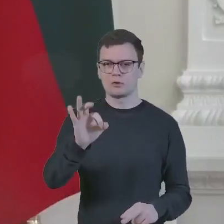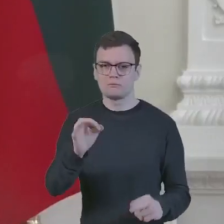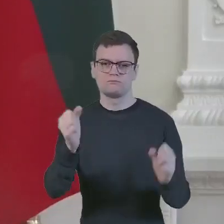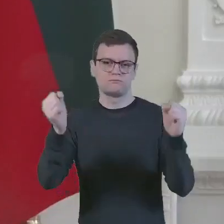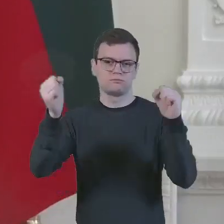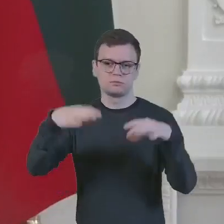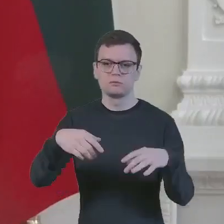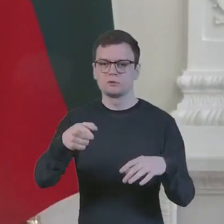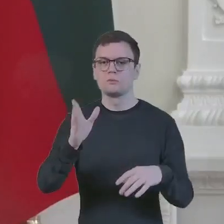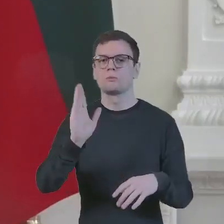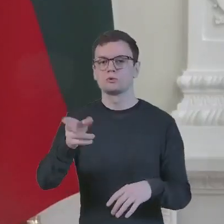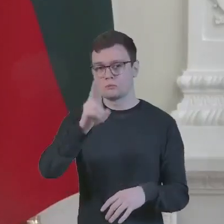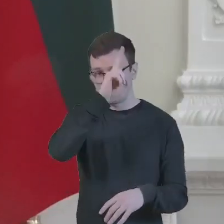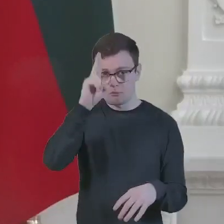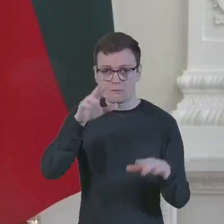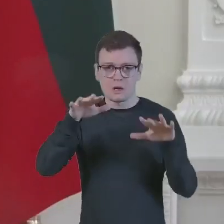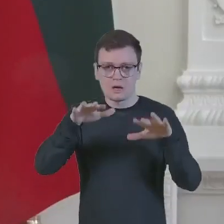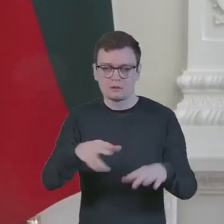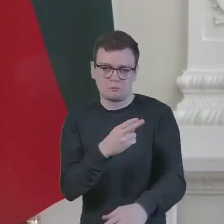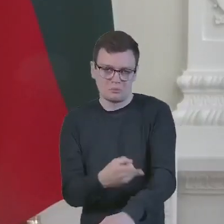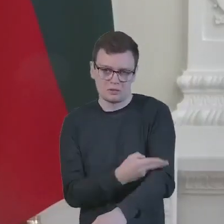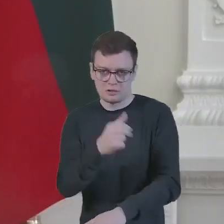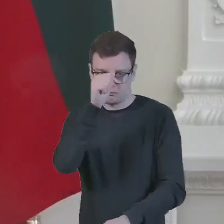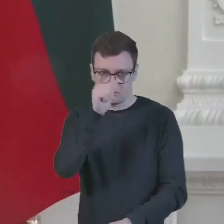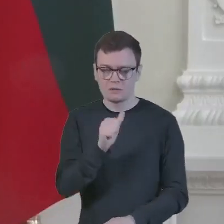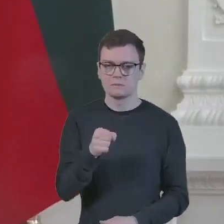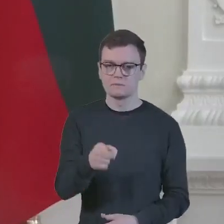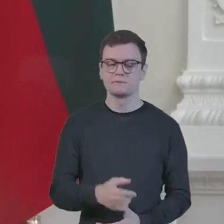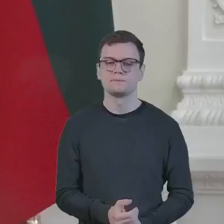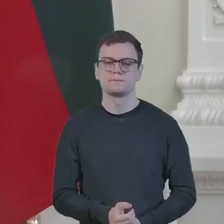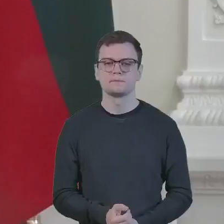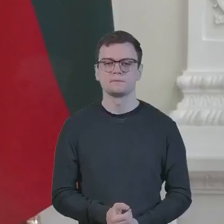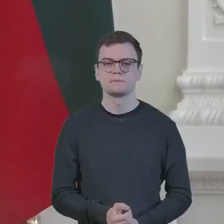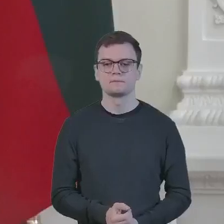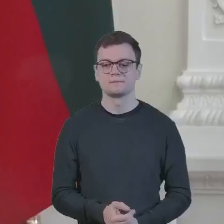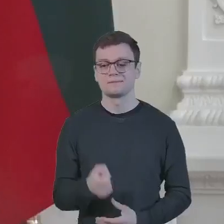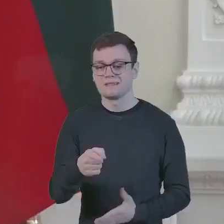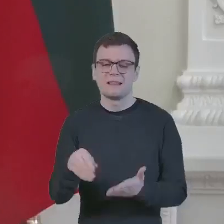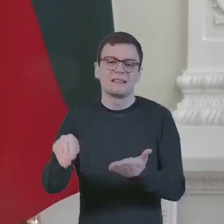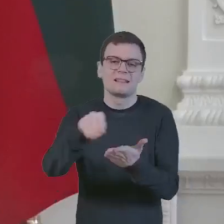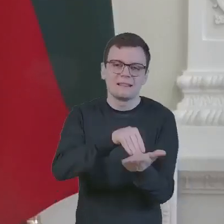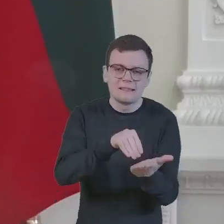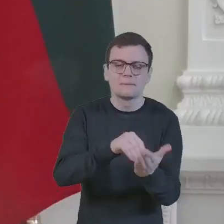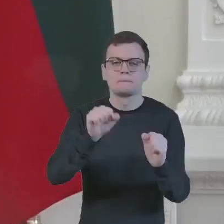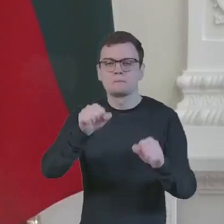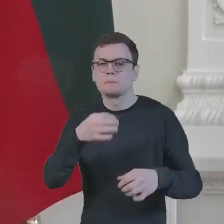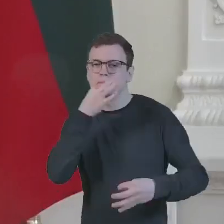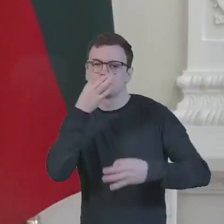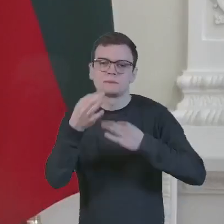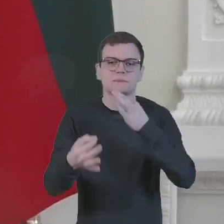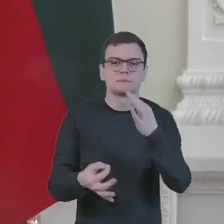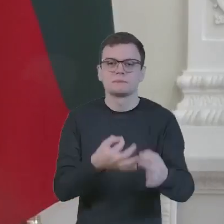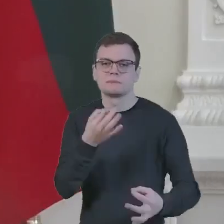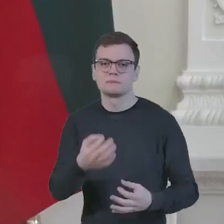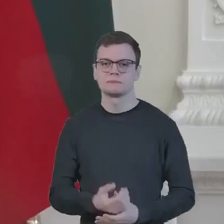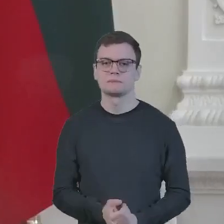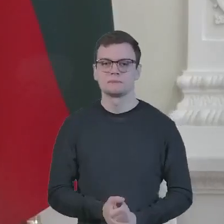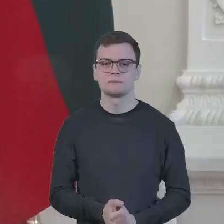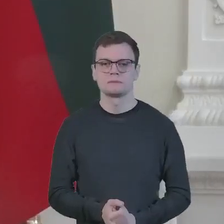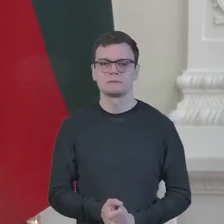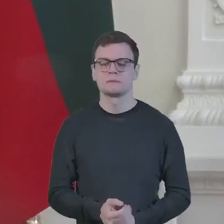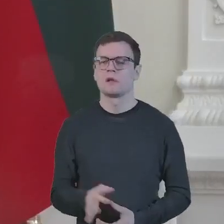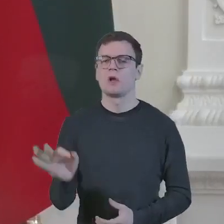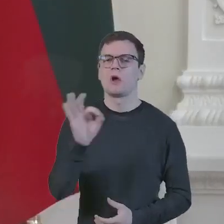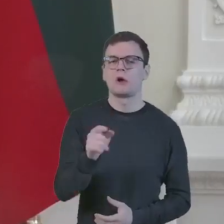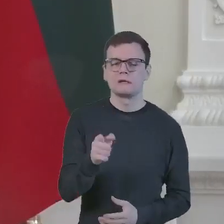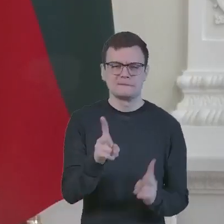that we will have a very important NATO meeting in Madrid. And once again, we will be